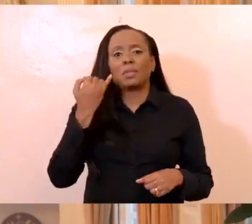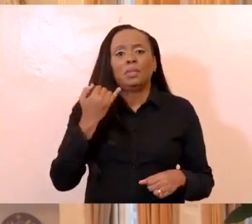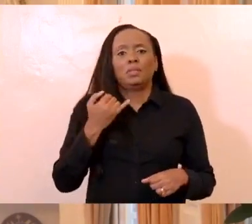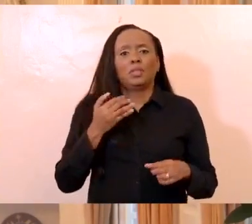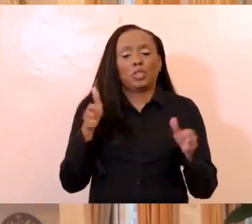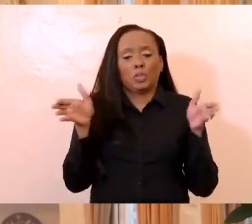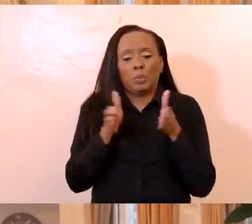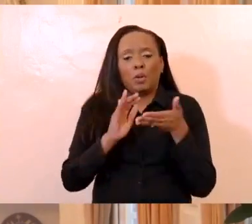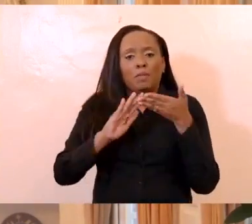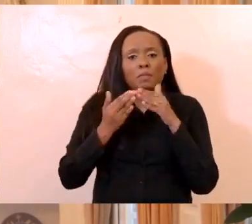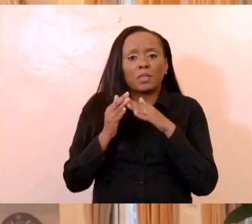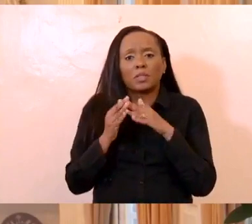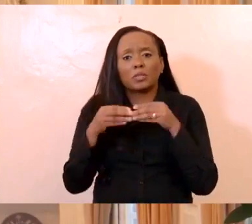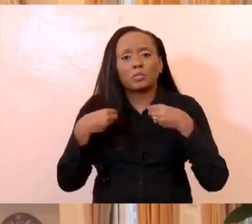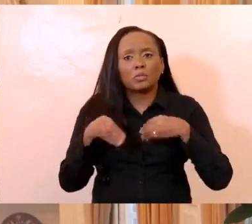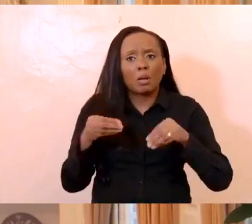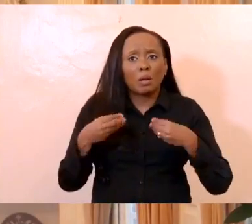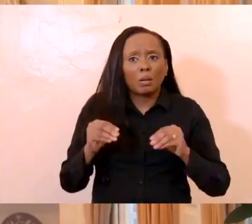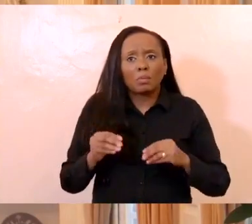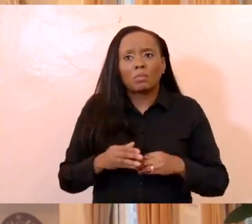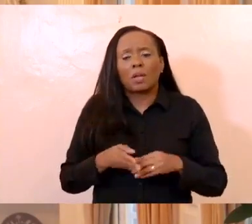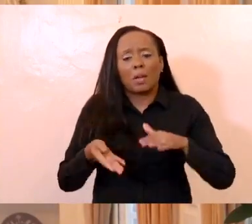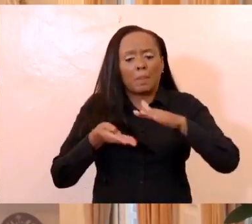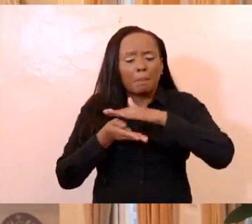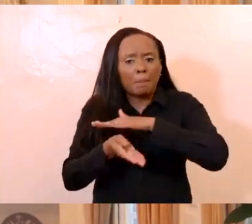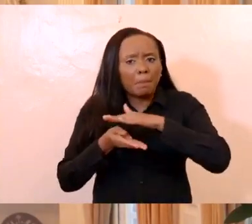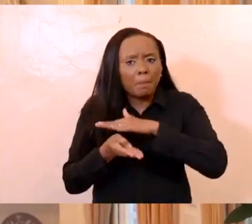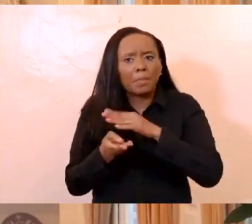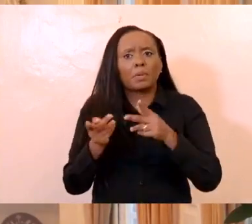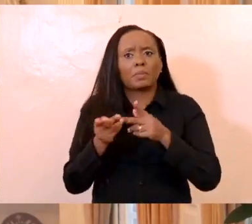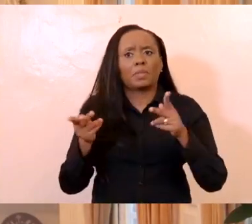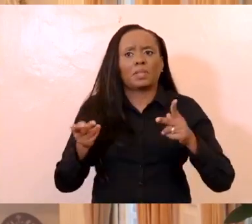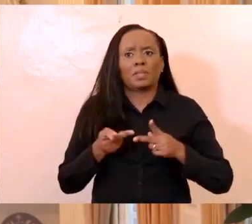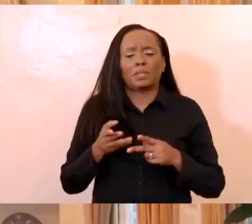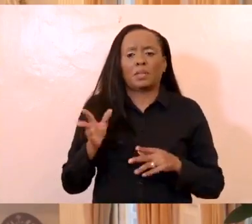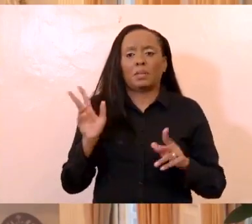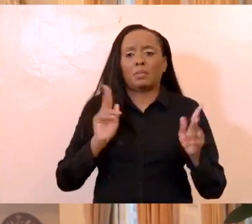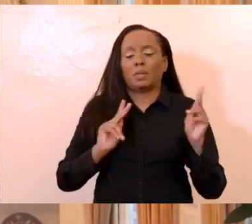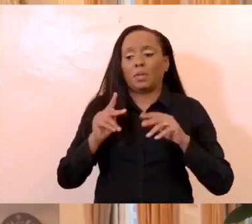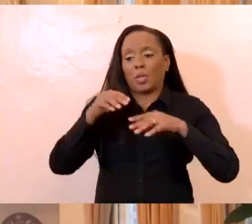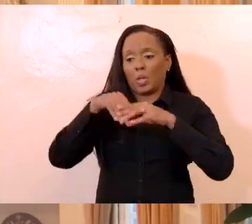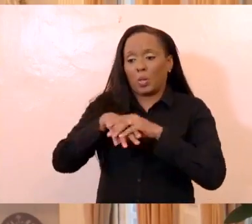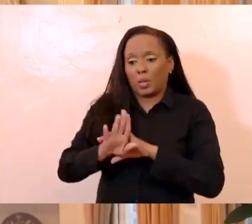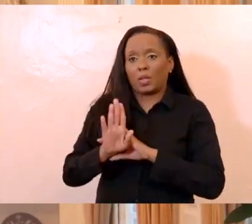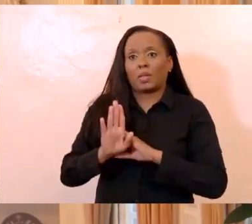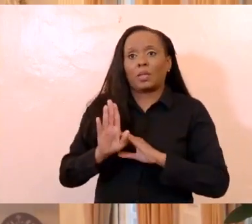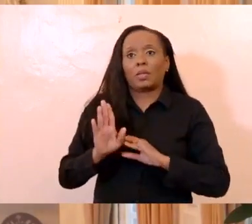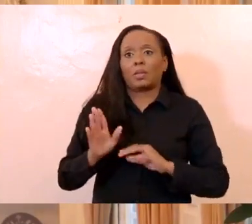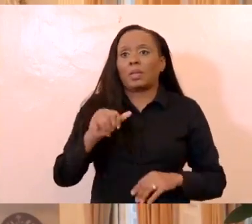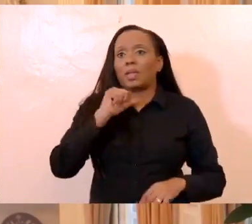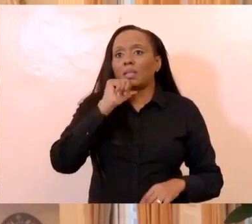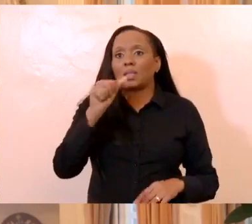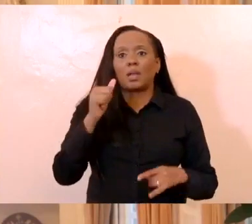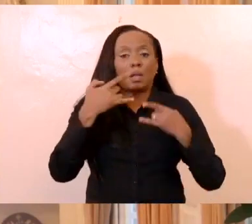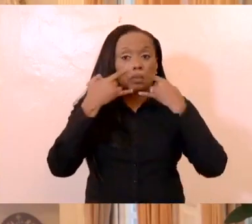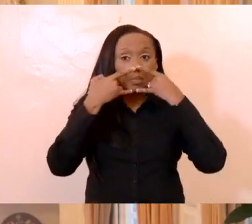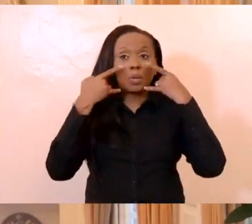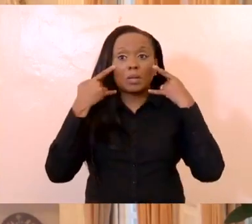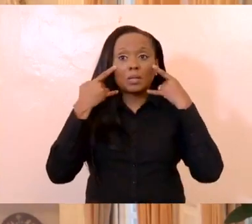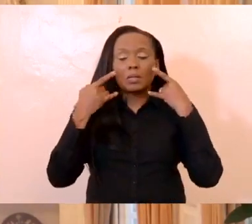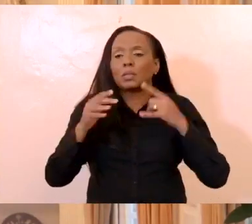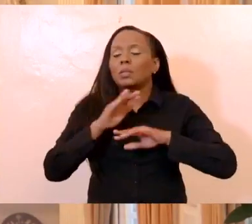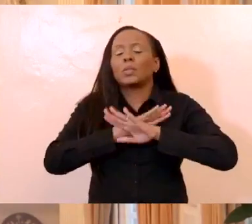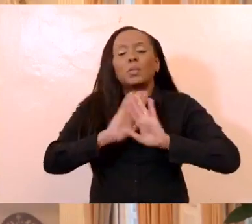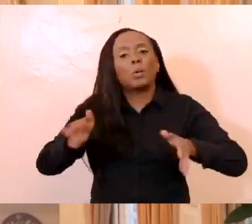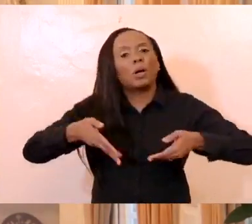a village mini mart, it doesn't matter, a bakery, and persons are coming into your establishment who are not wearing masks, do not